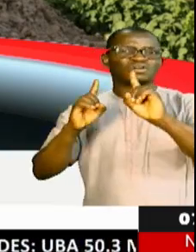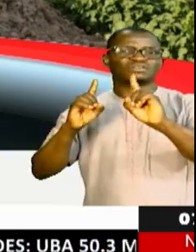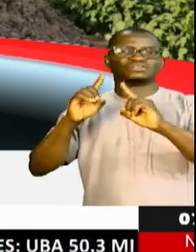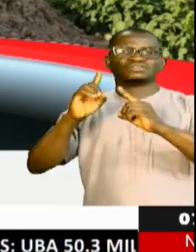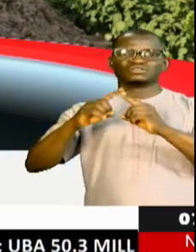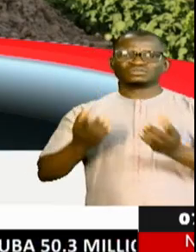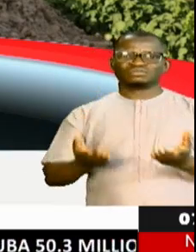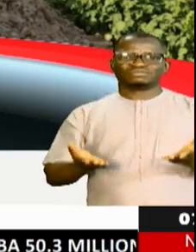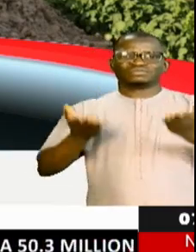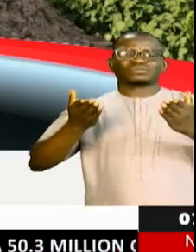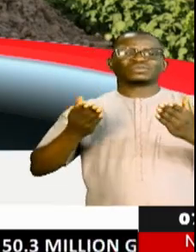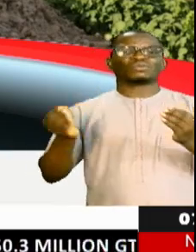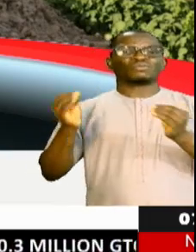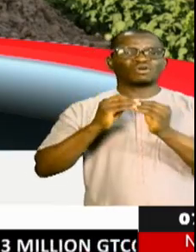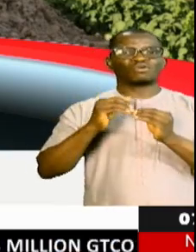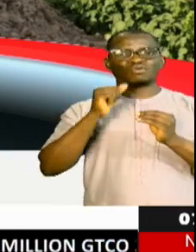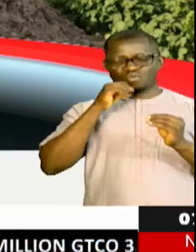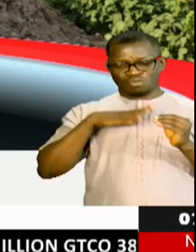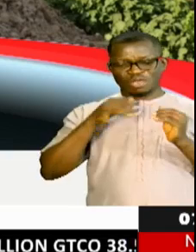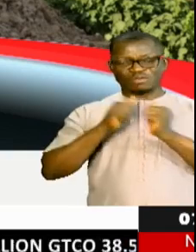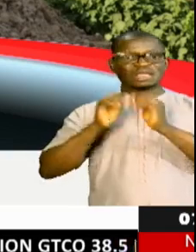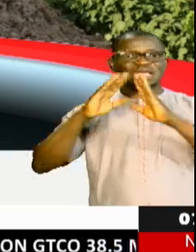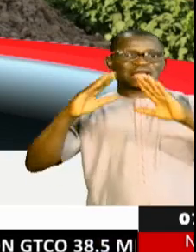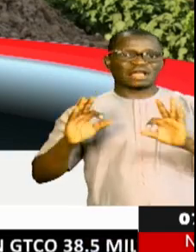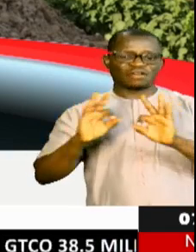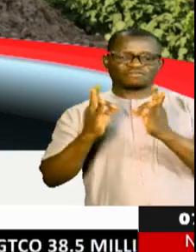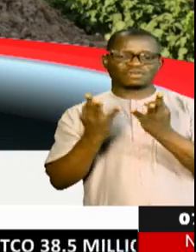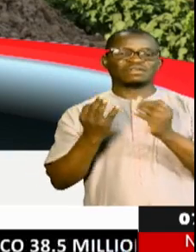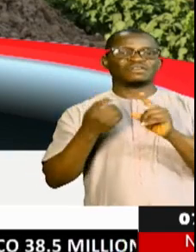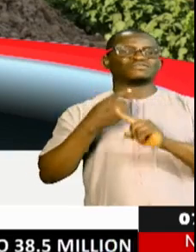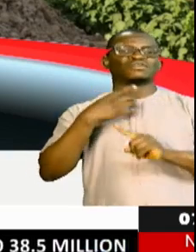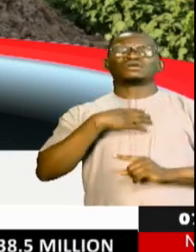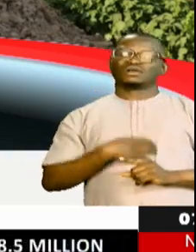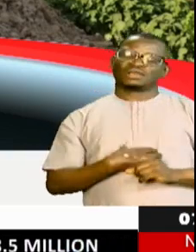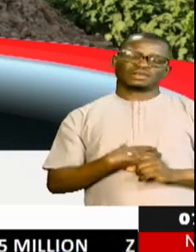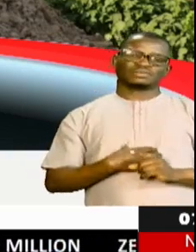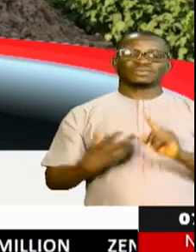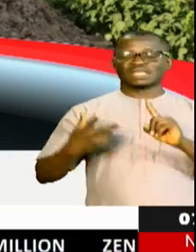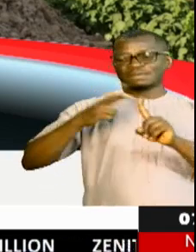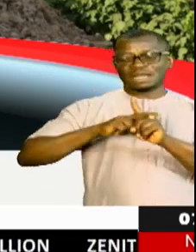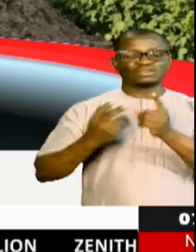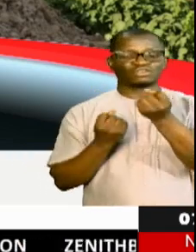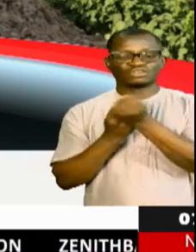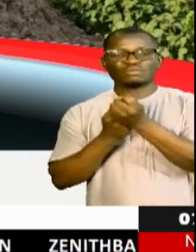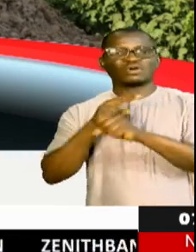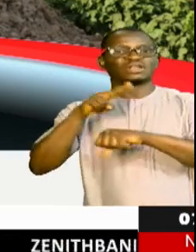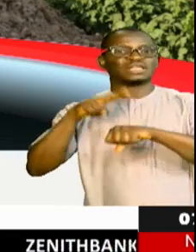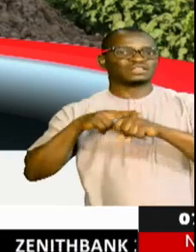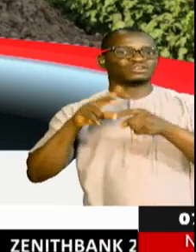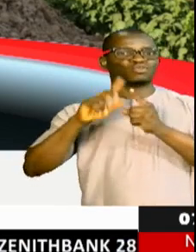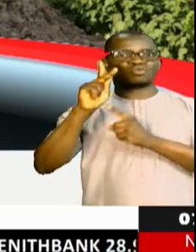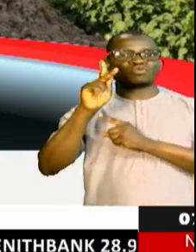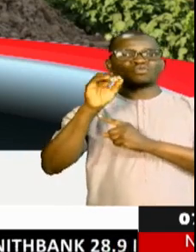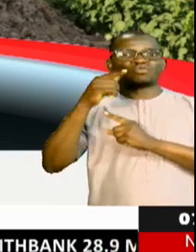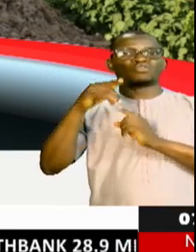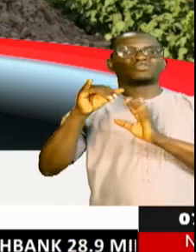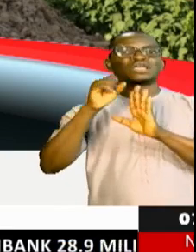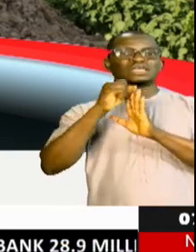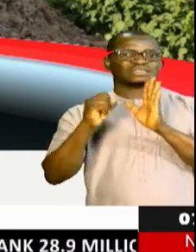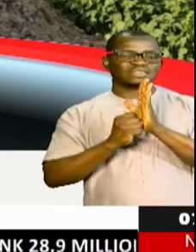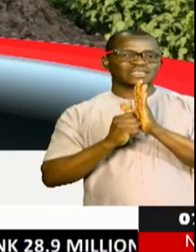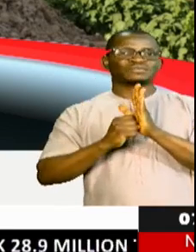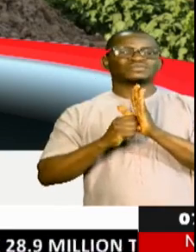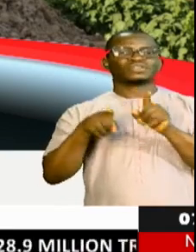lifting more women and their households from poverty. The implementation support mission to Kogi State on Agrisol